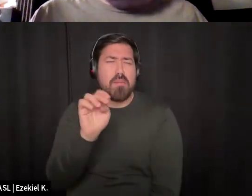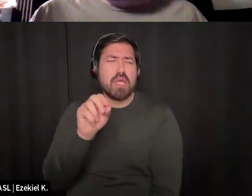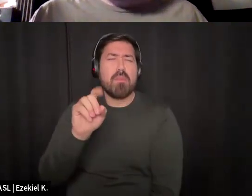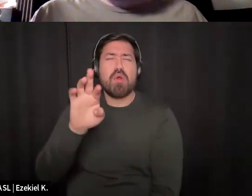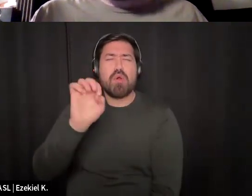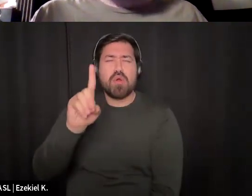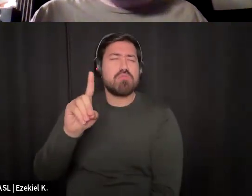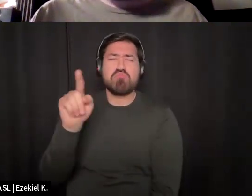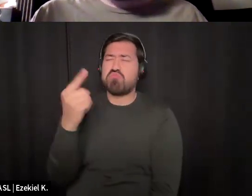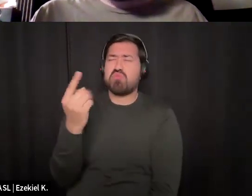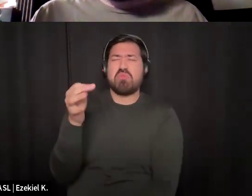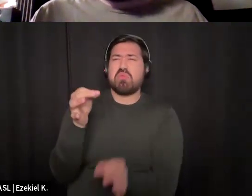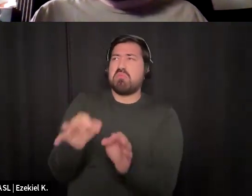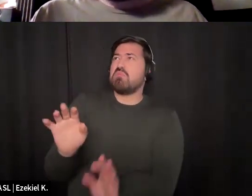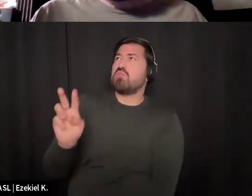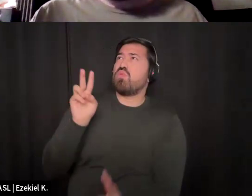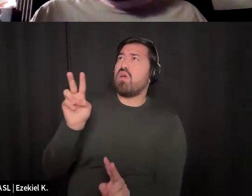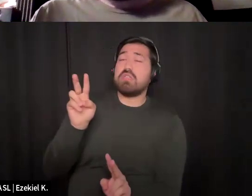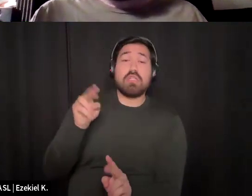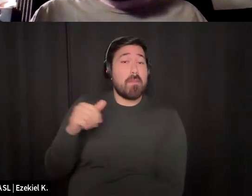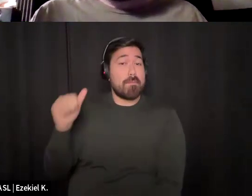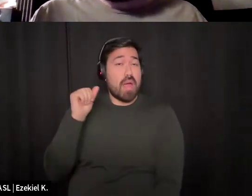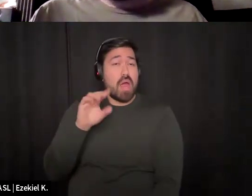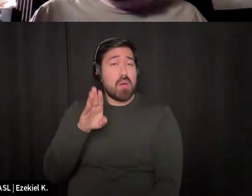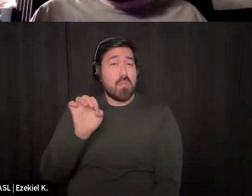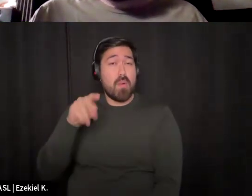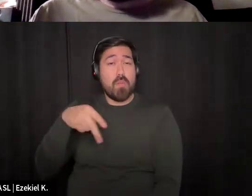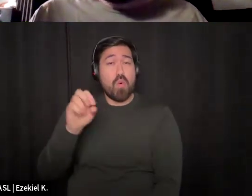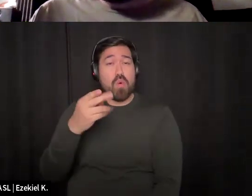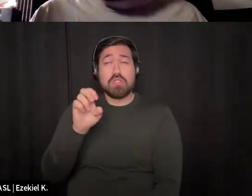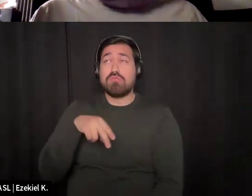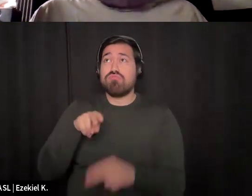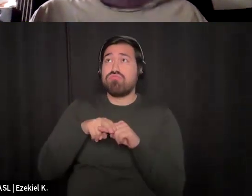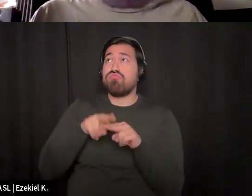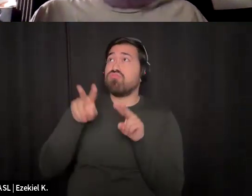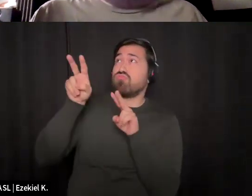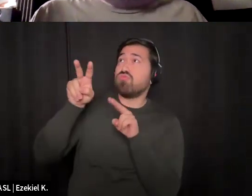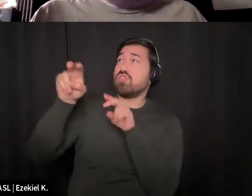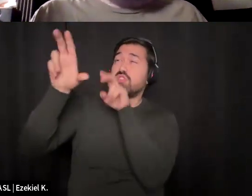spent just hours sitting on the back porch just watching Myrtle being with Myrtle.